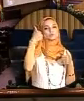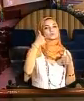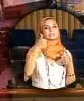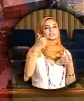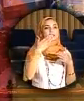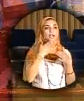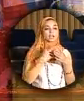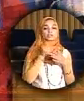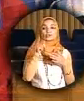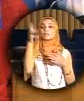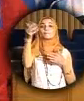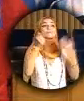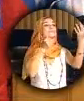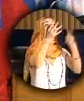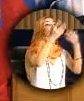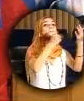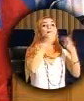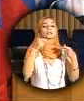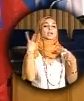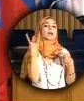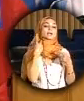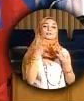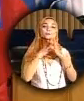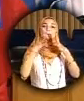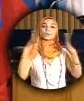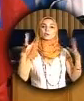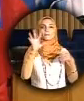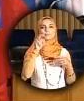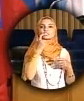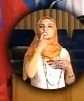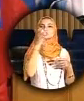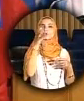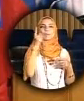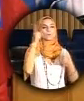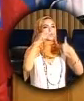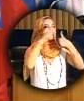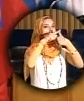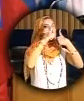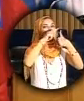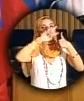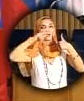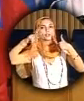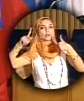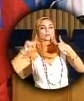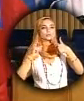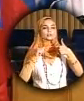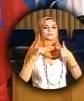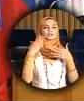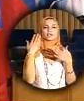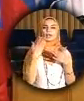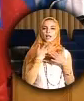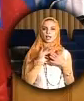to advancing our common aspirations for peace and development in the African region. I have followed with great interest